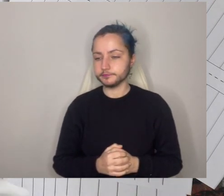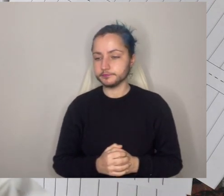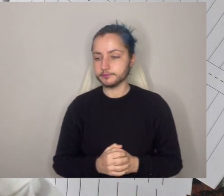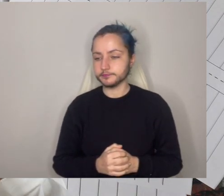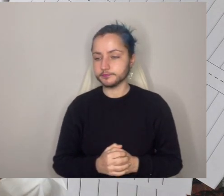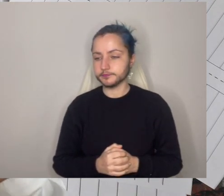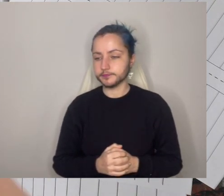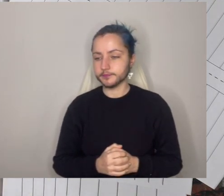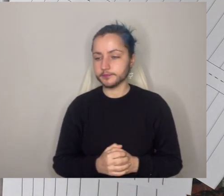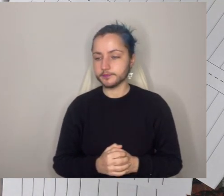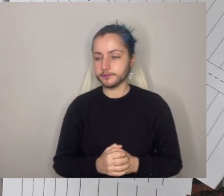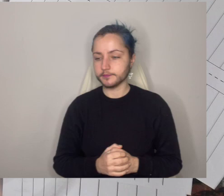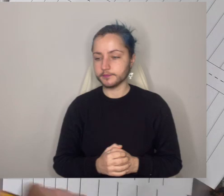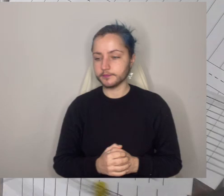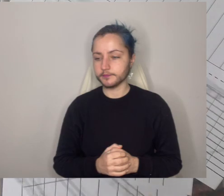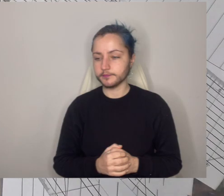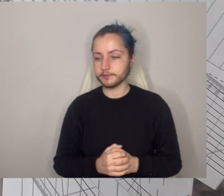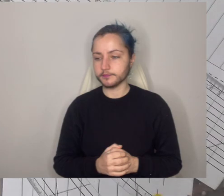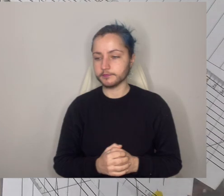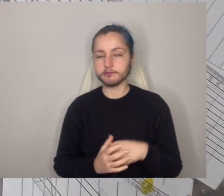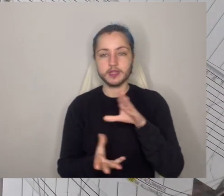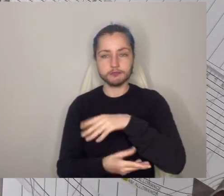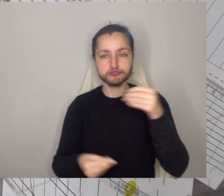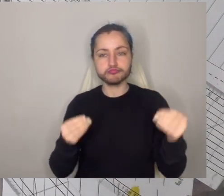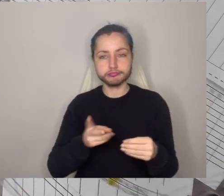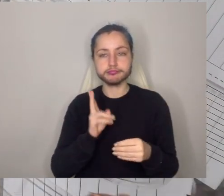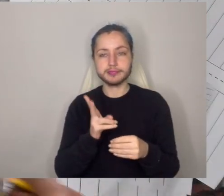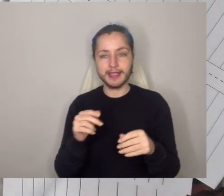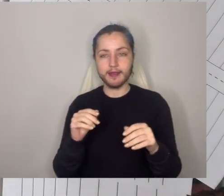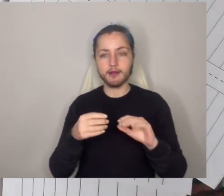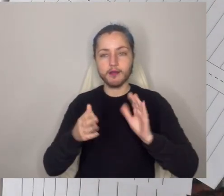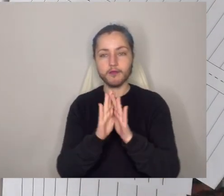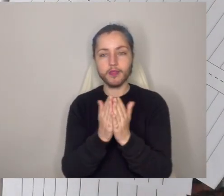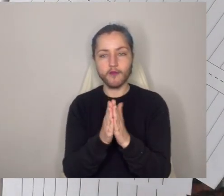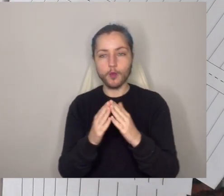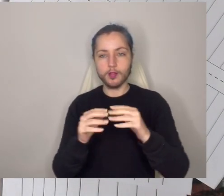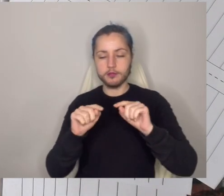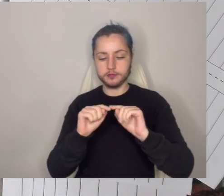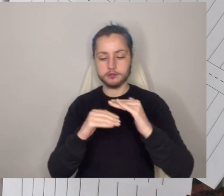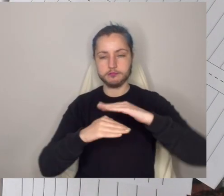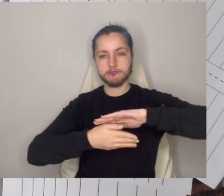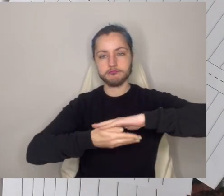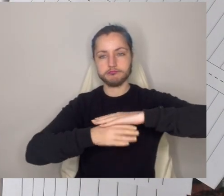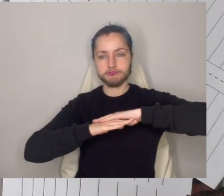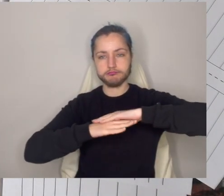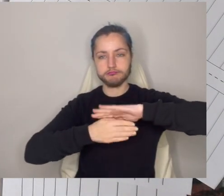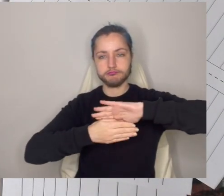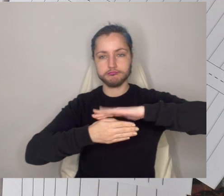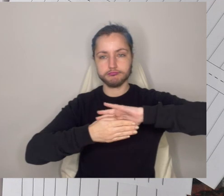that. So marking 1 centimetre from that folded edge.